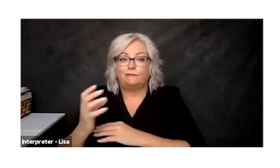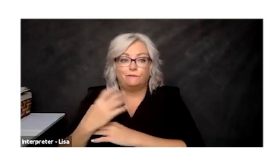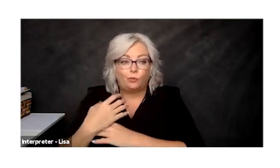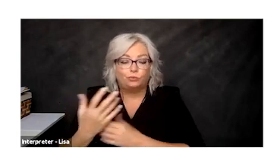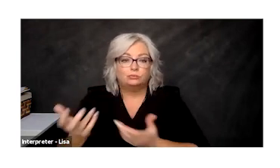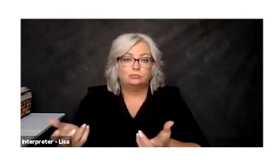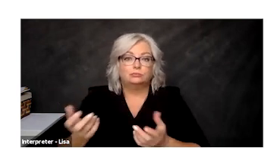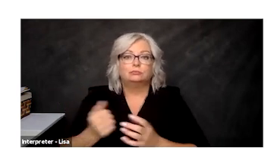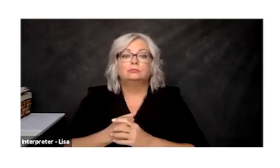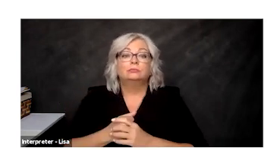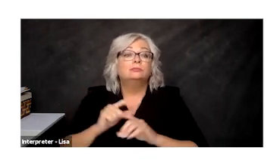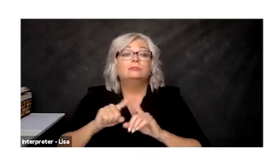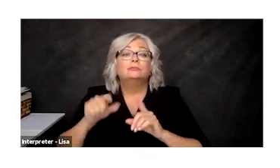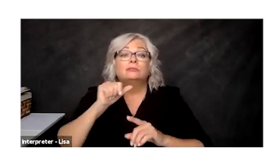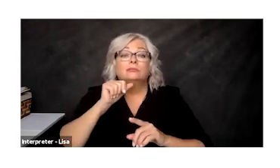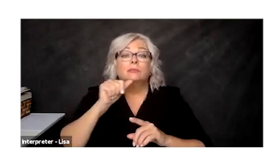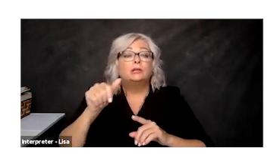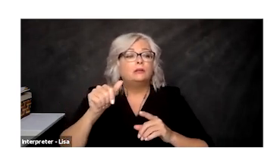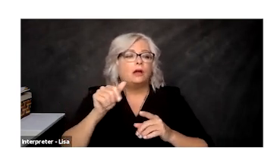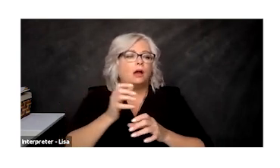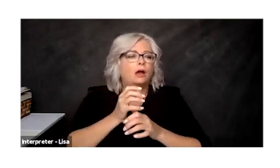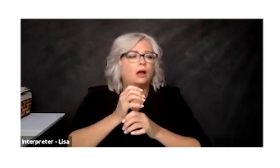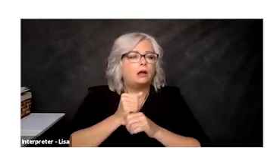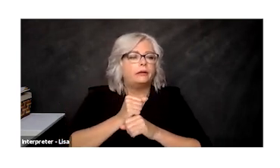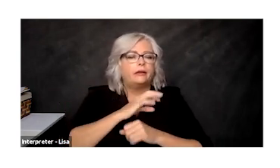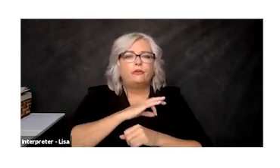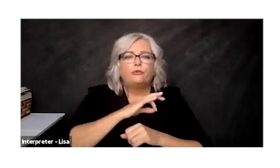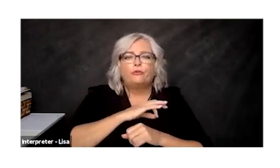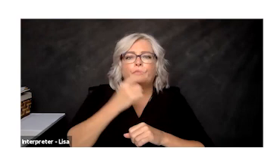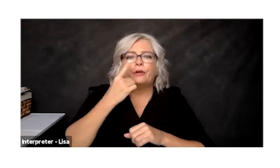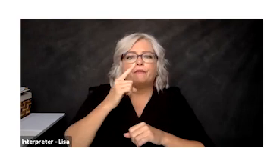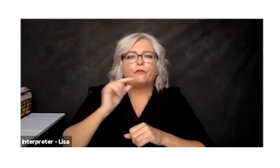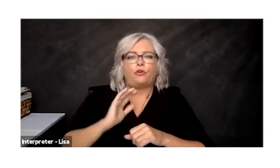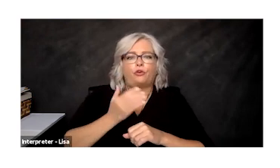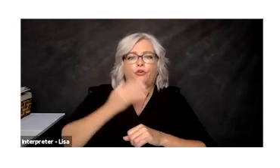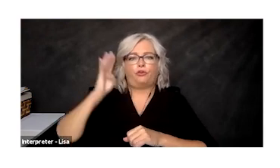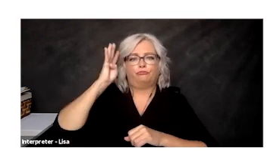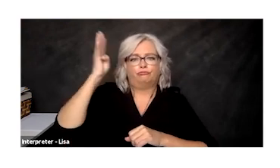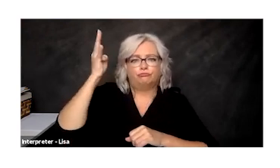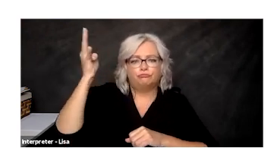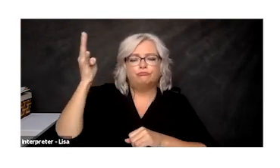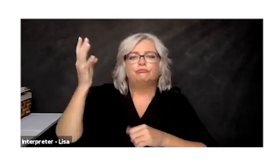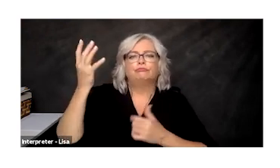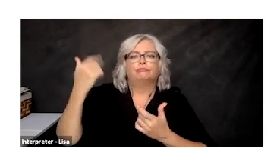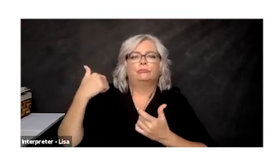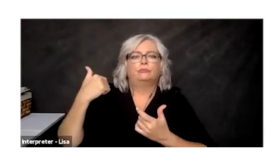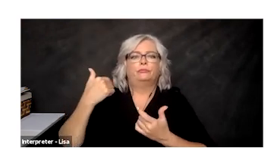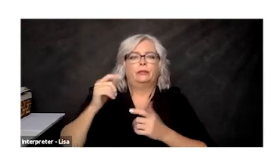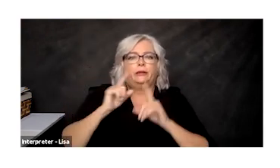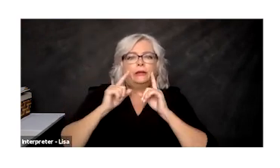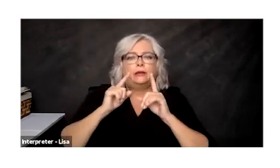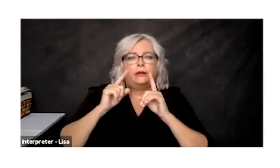getting credit for things that we innovated out of, because we had to, out of necessity, the conversation